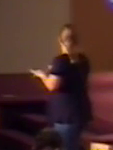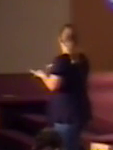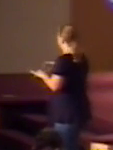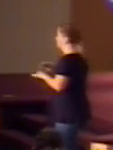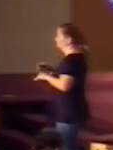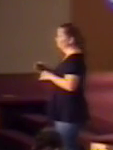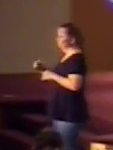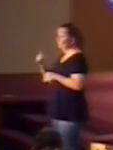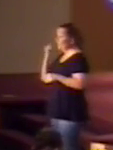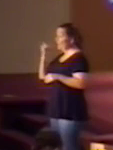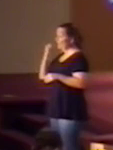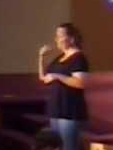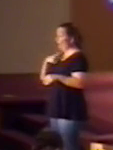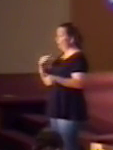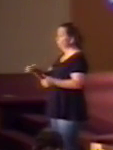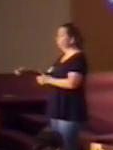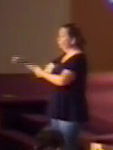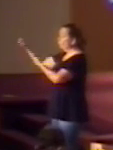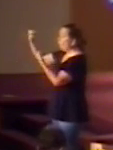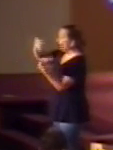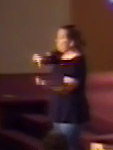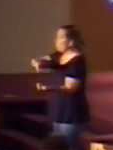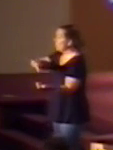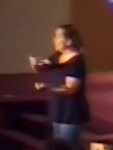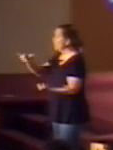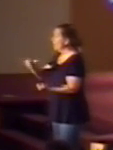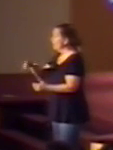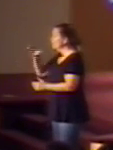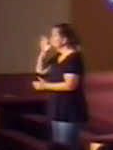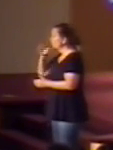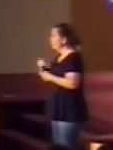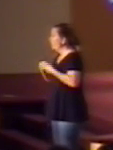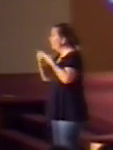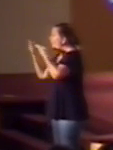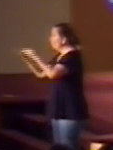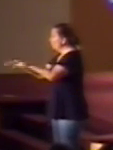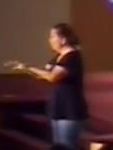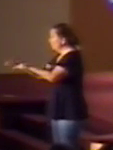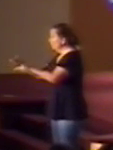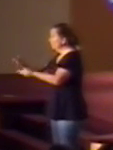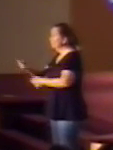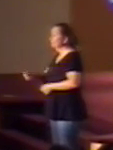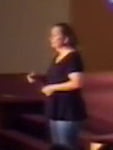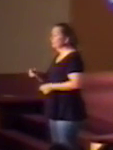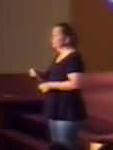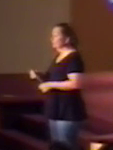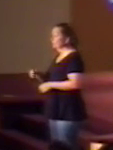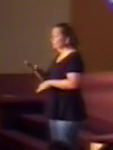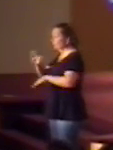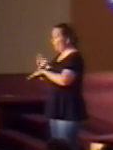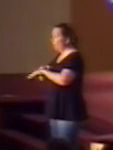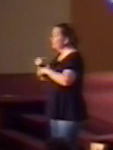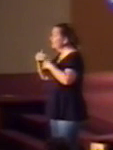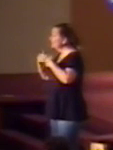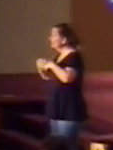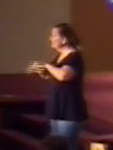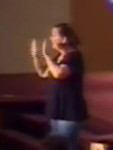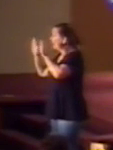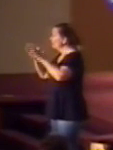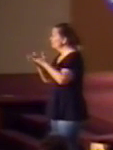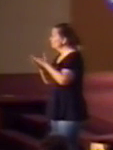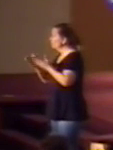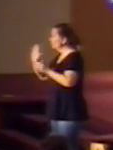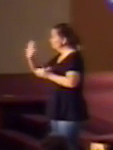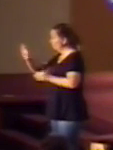But even if I'm being poured out as a drink offering, Paul says, upon the sacrifice and service of